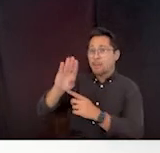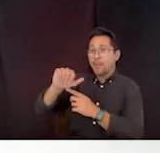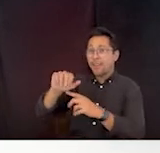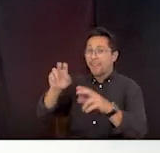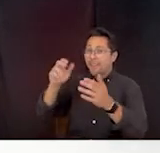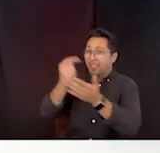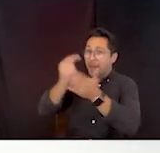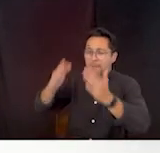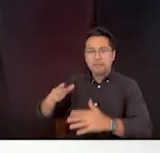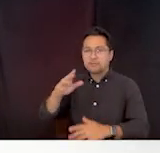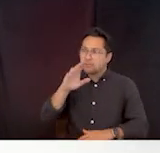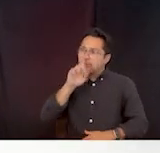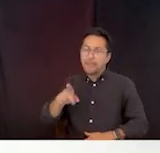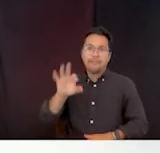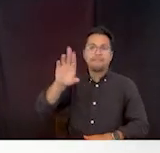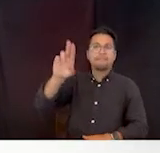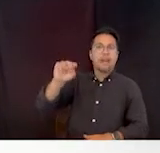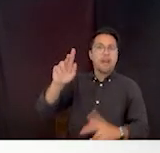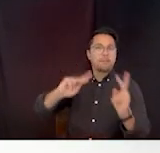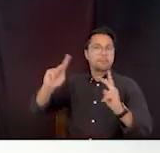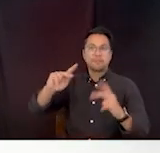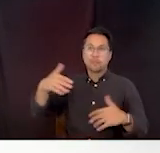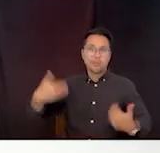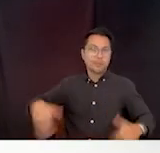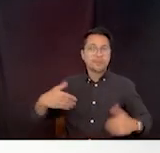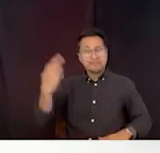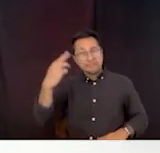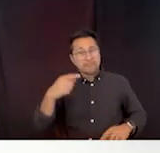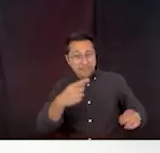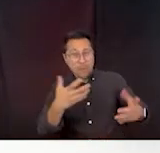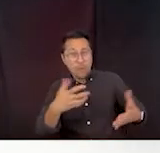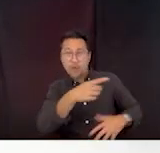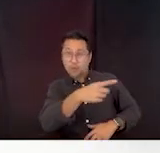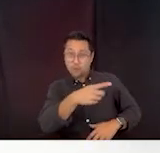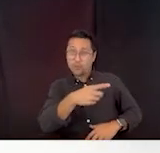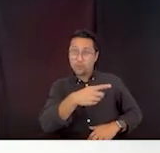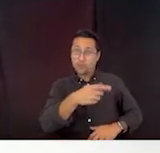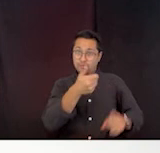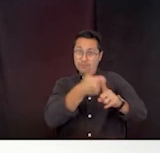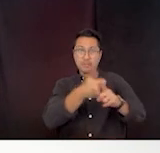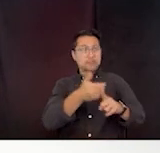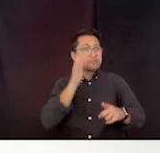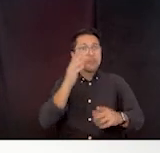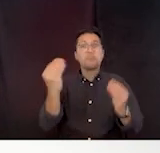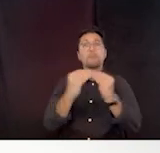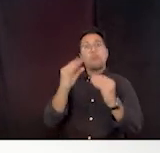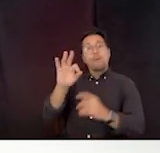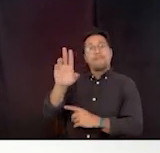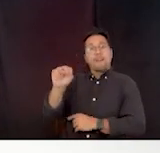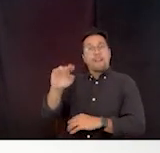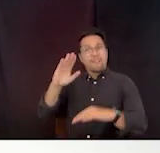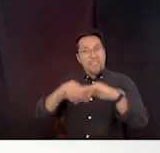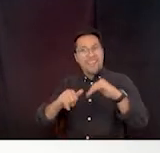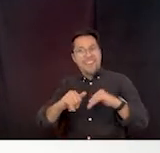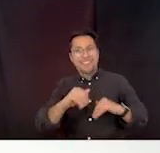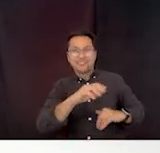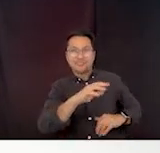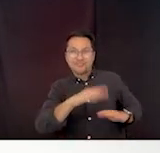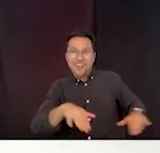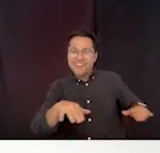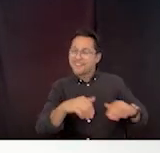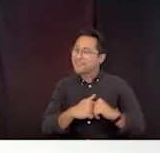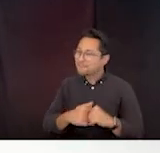planet Earth, because they want what you want them to do as the therapist to be more fun than what the child wants to do if they don't want